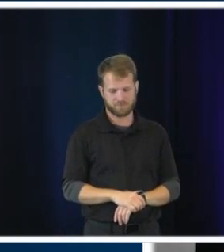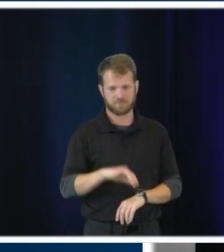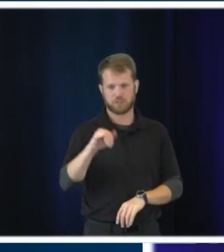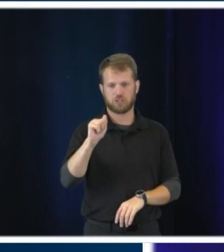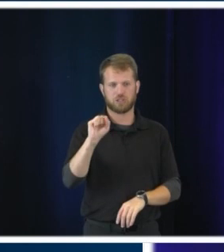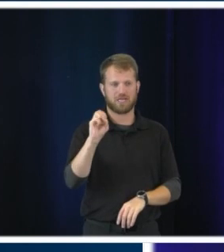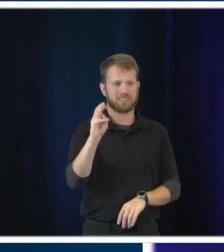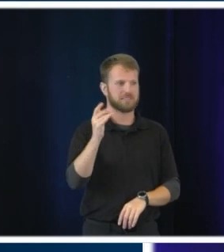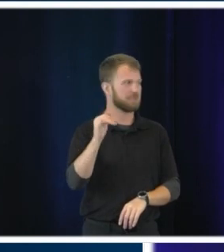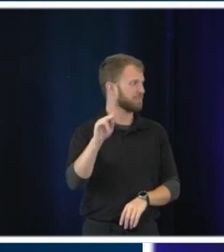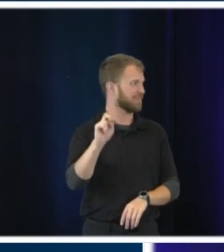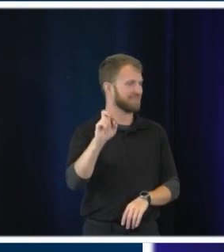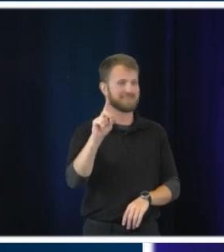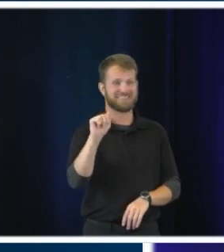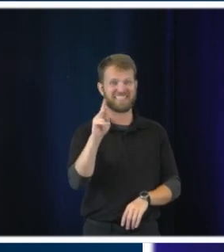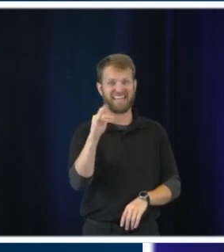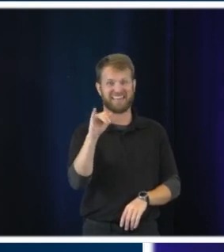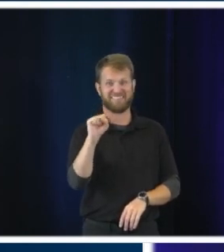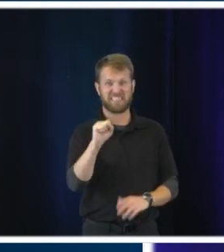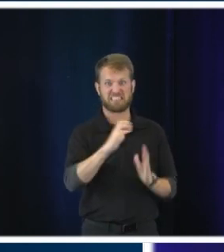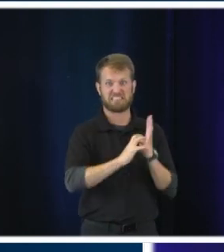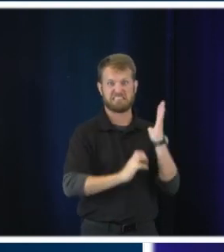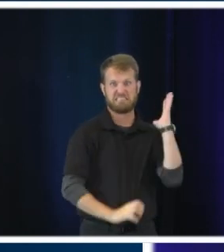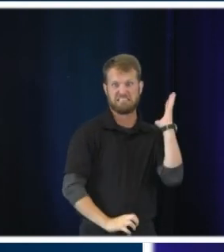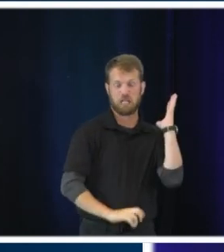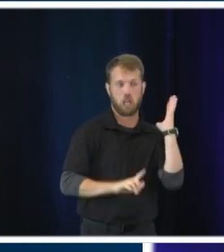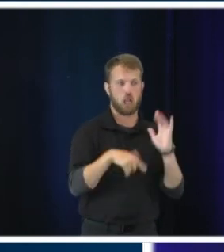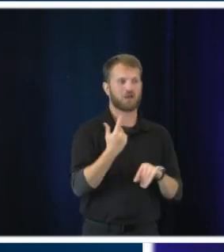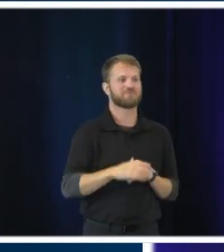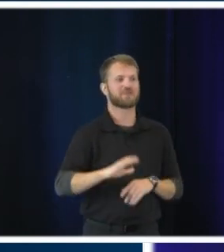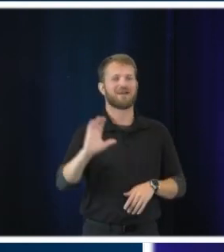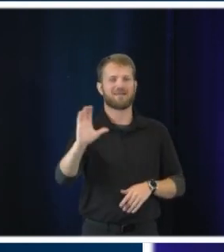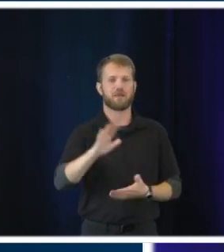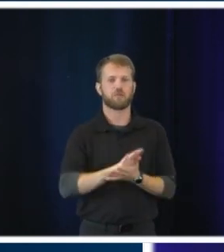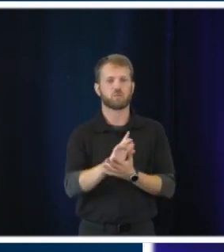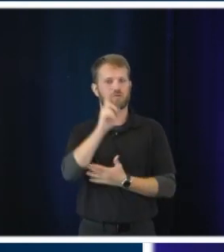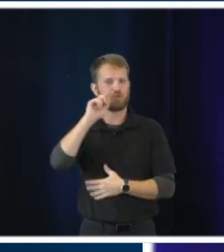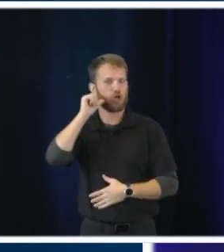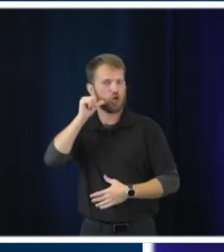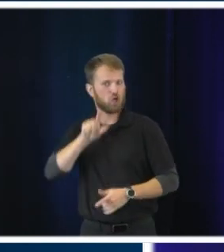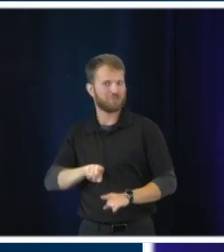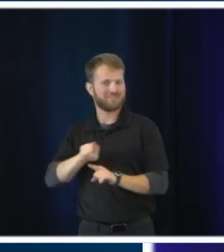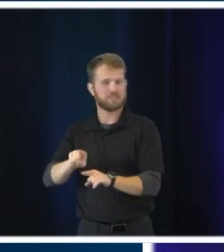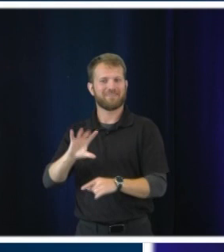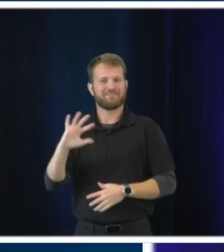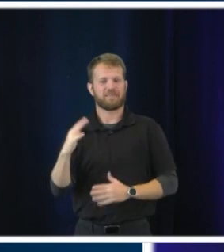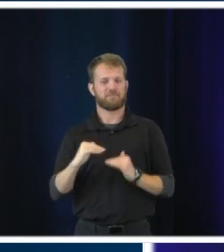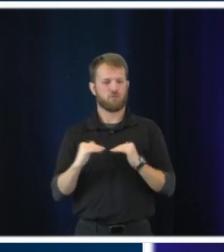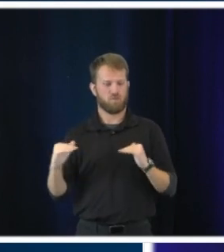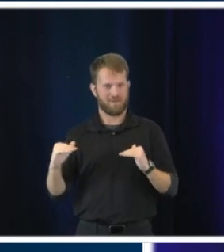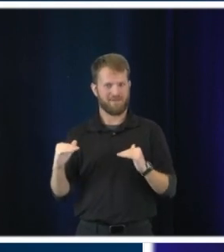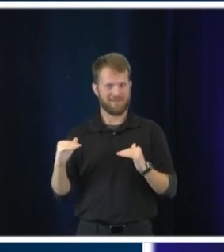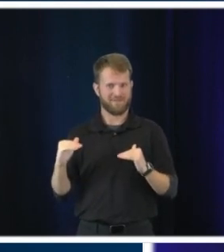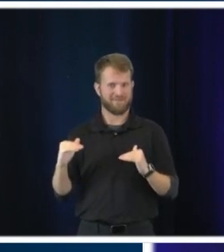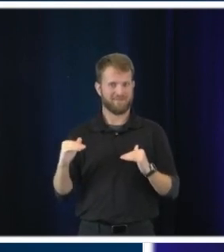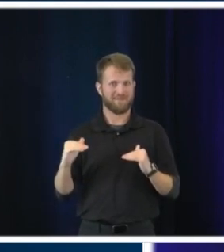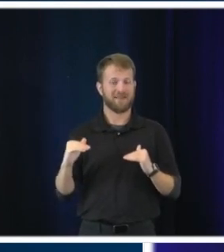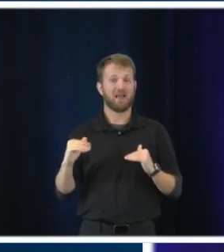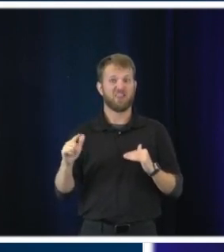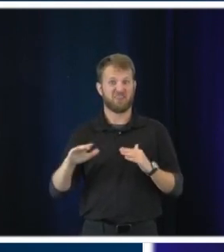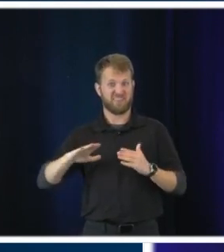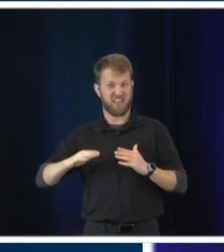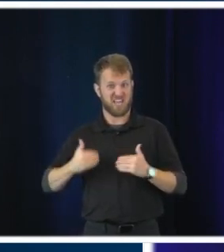Jasmine Davis has a very long one. Jasmine Davis attends Columbus School for Girls. She is in the 5th grade and is our second